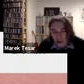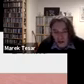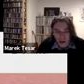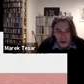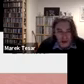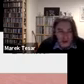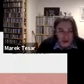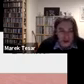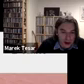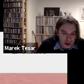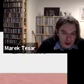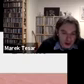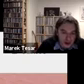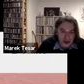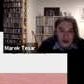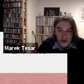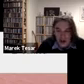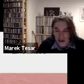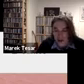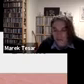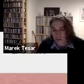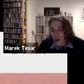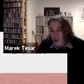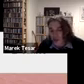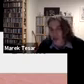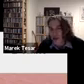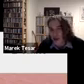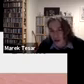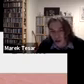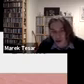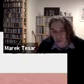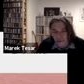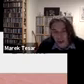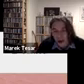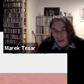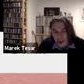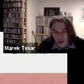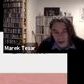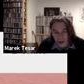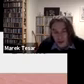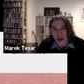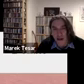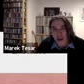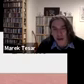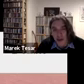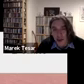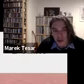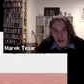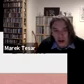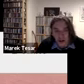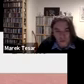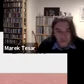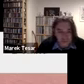oppression, discrimination, marginalization, racism, injustice, and inequality. Please read the full statement on the